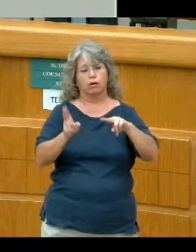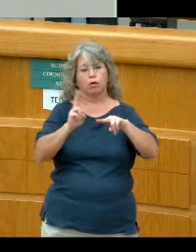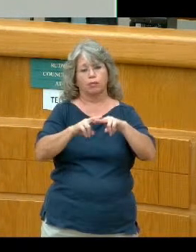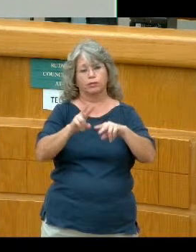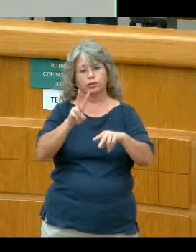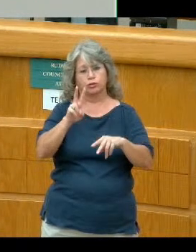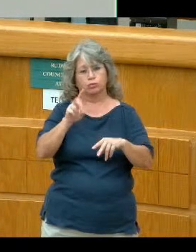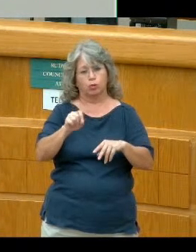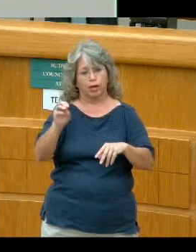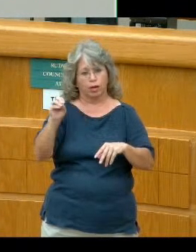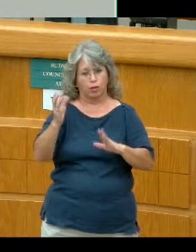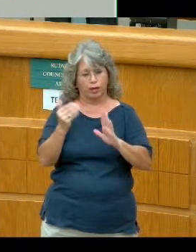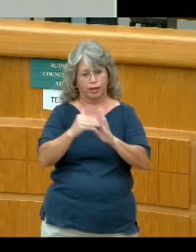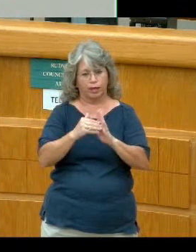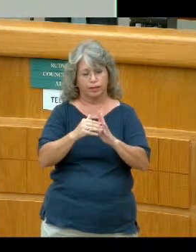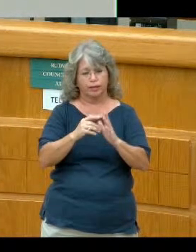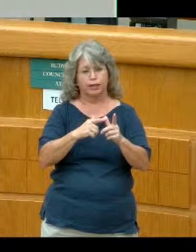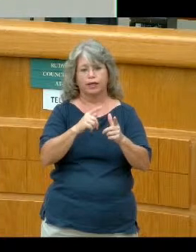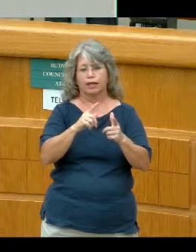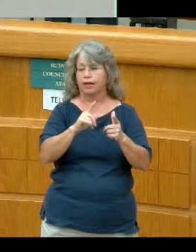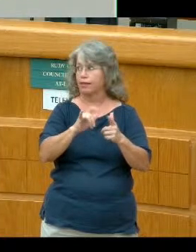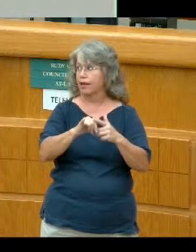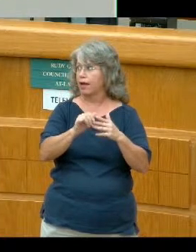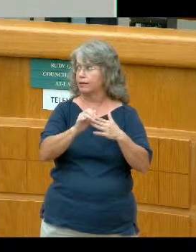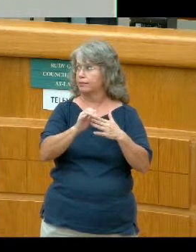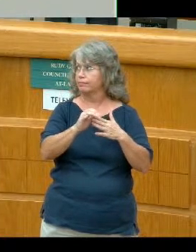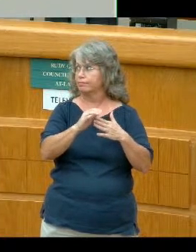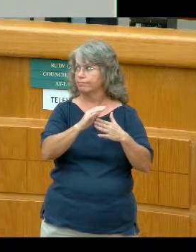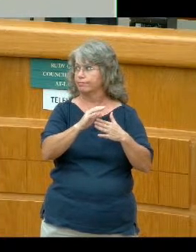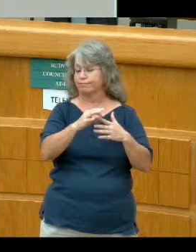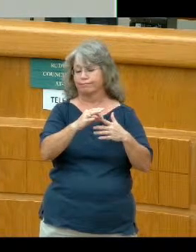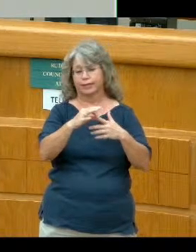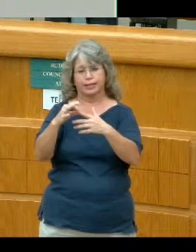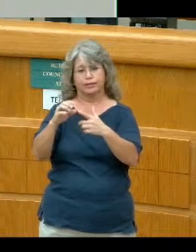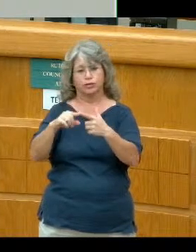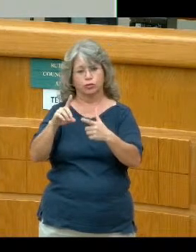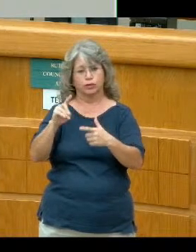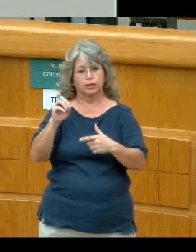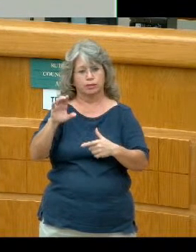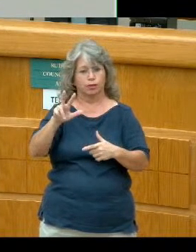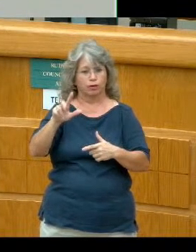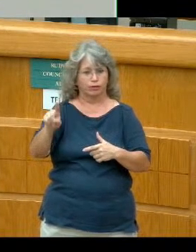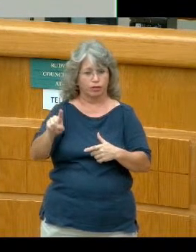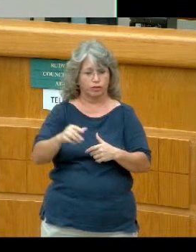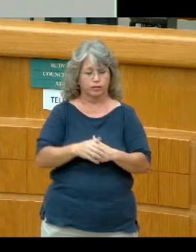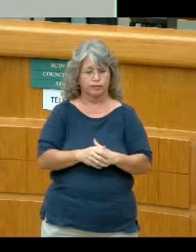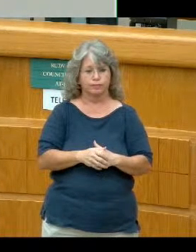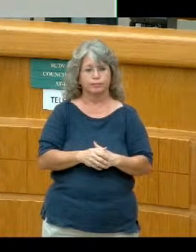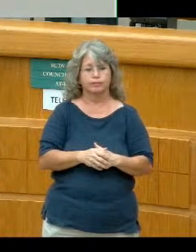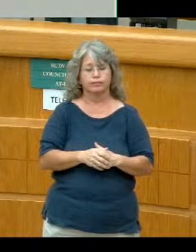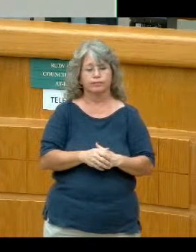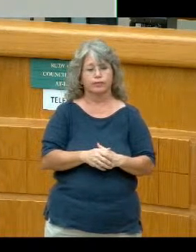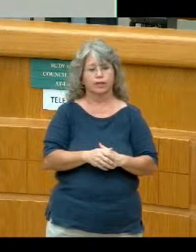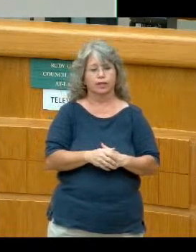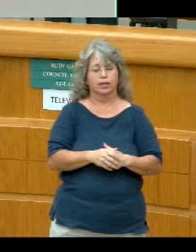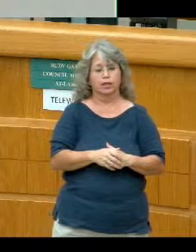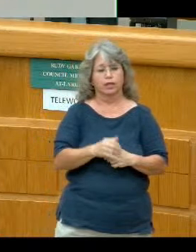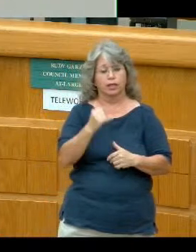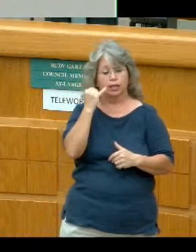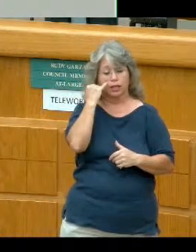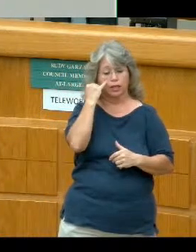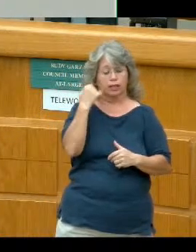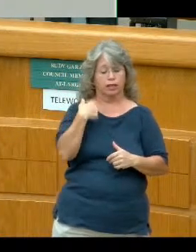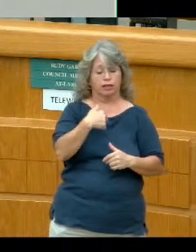December 31st. So that's what we project if the transmission rate does indeed go to 2.0 starting September